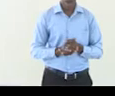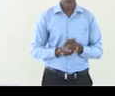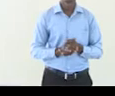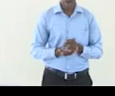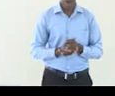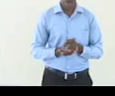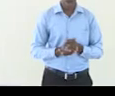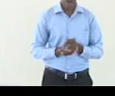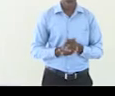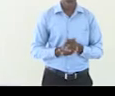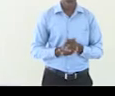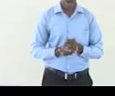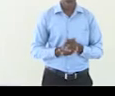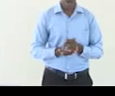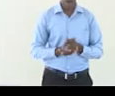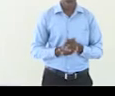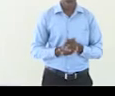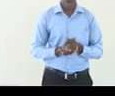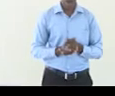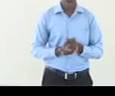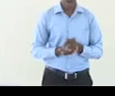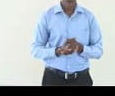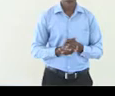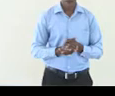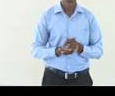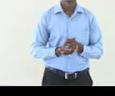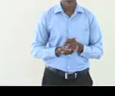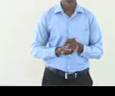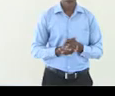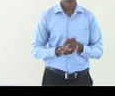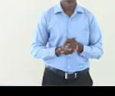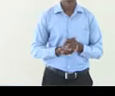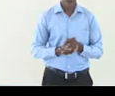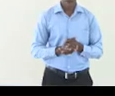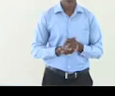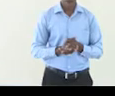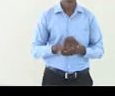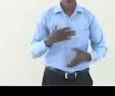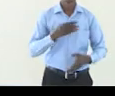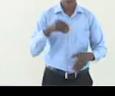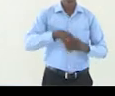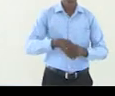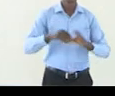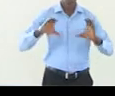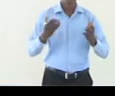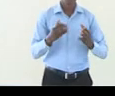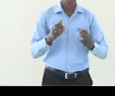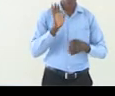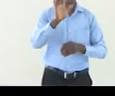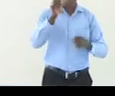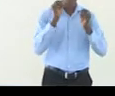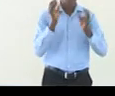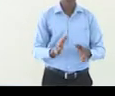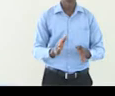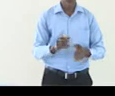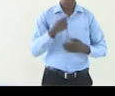days. Okay, tell us about challenges. Like in your class, your teacher is